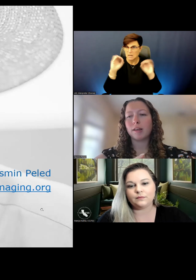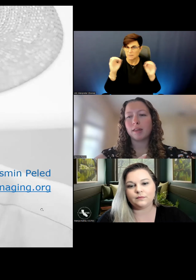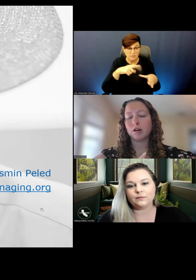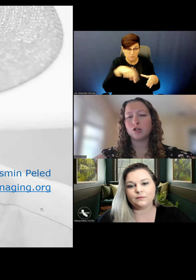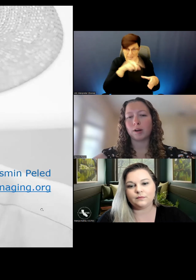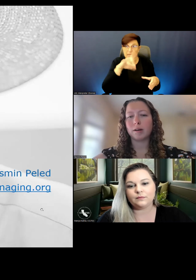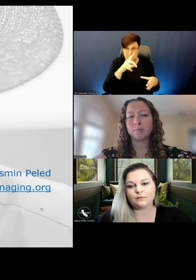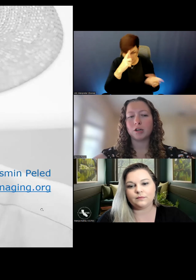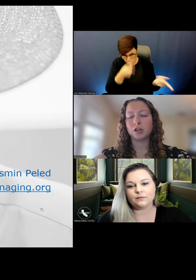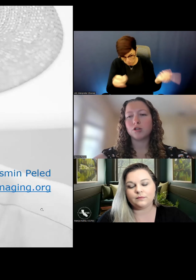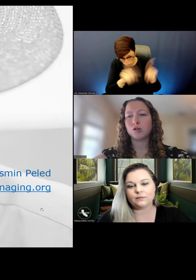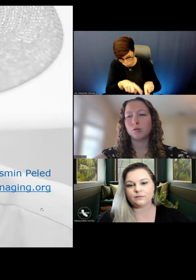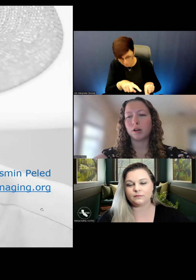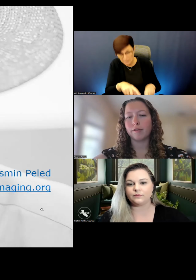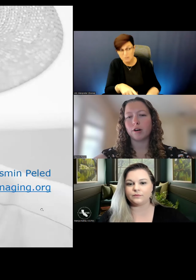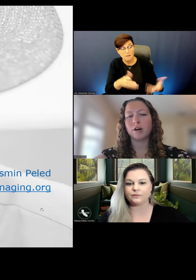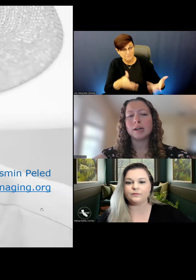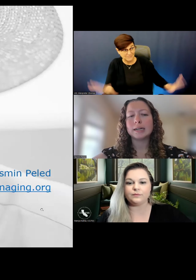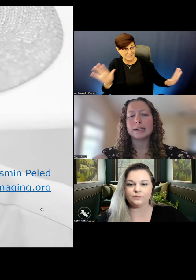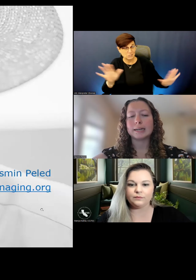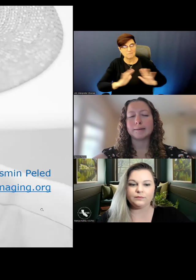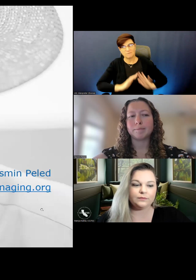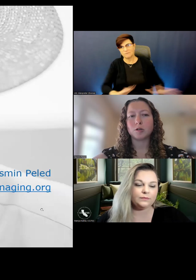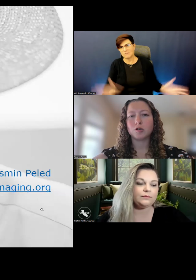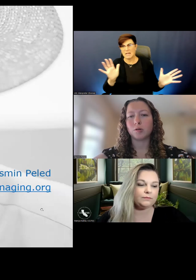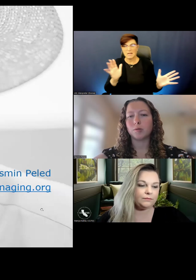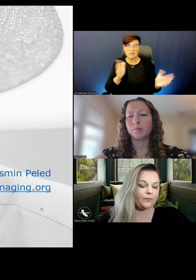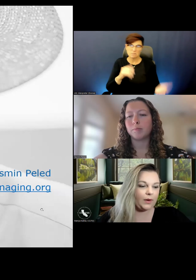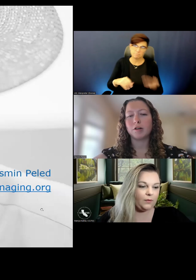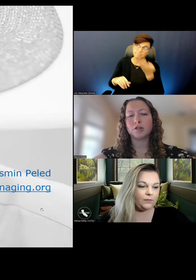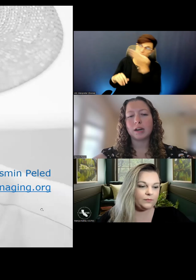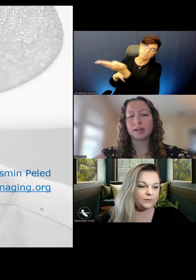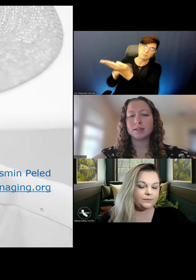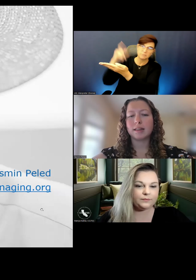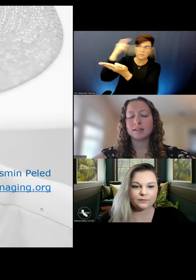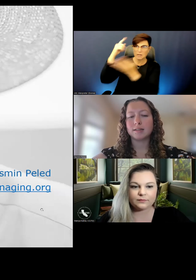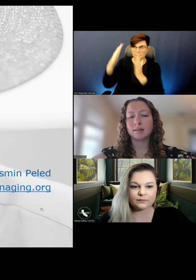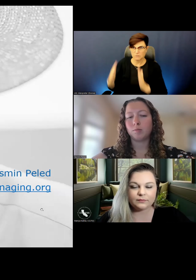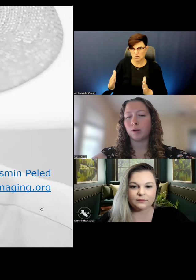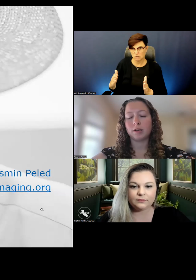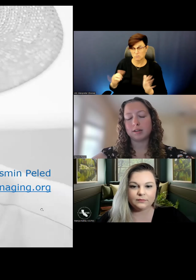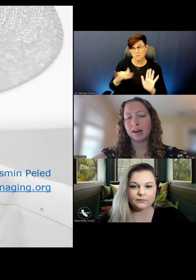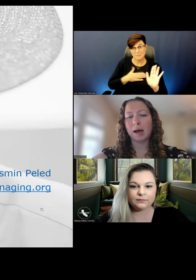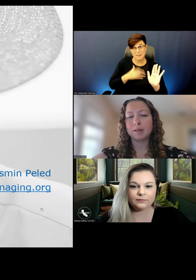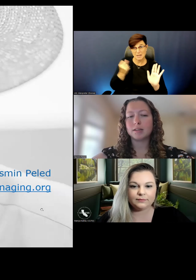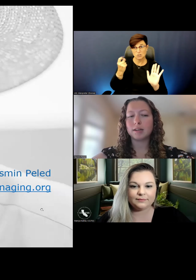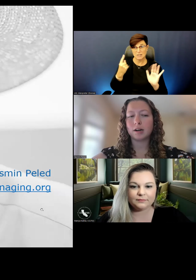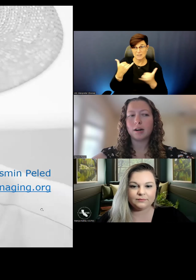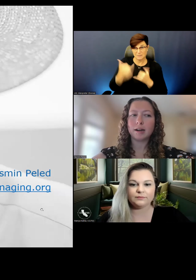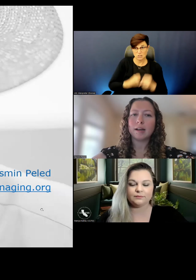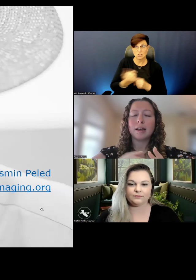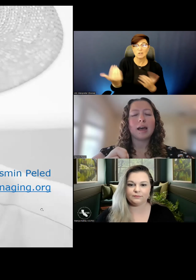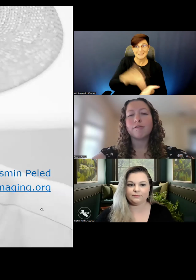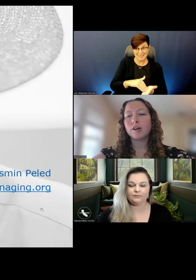and bring their joint budget to the governor. So my understanding is that that's what is going to happen this